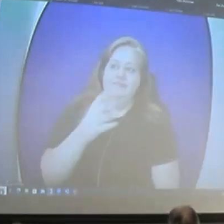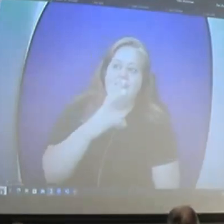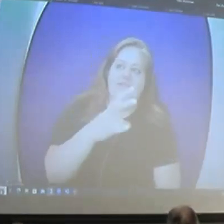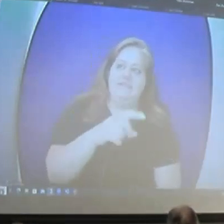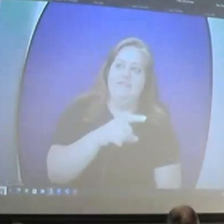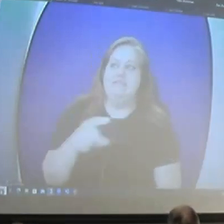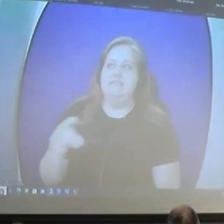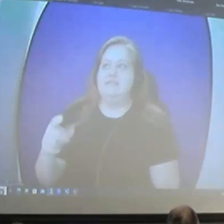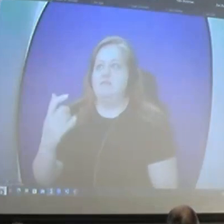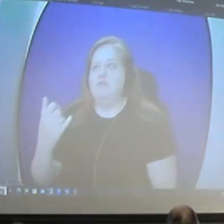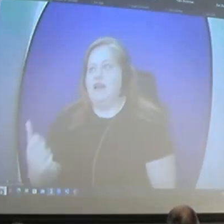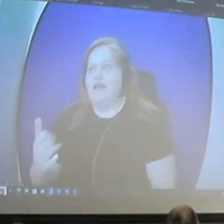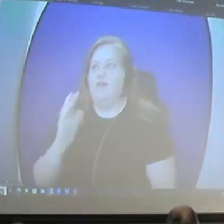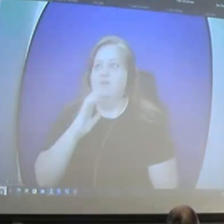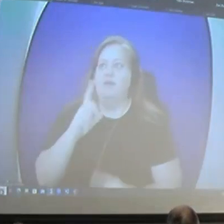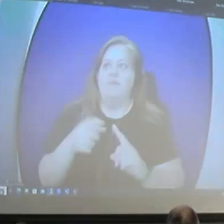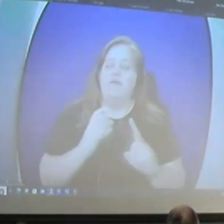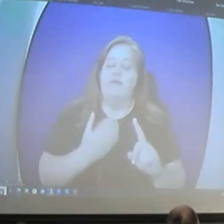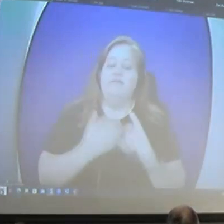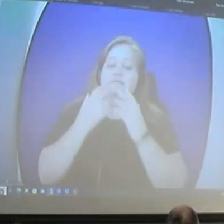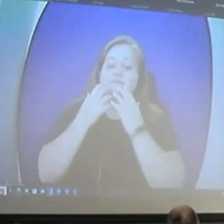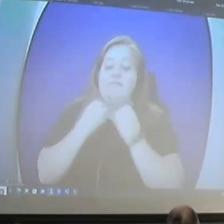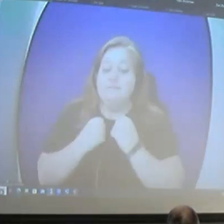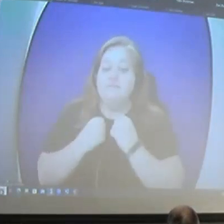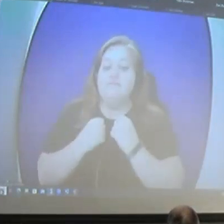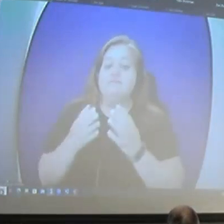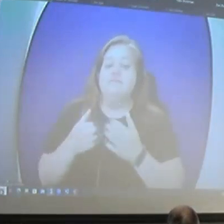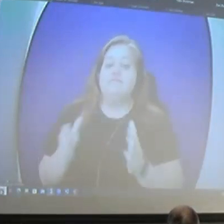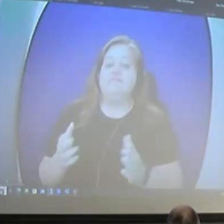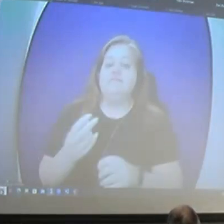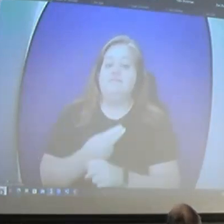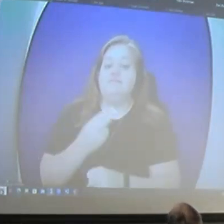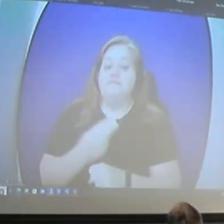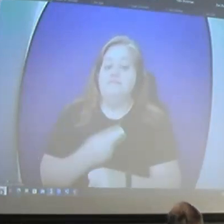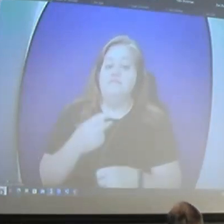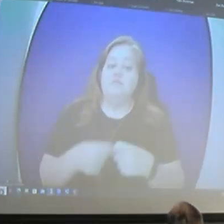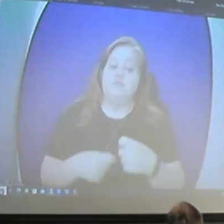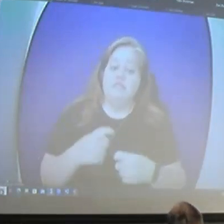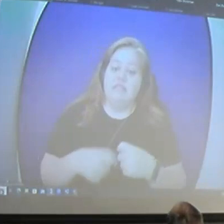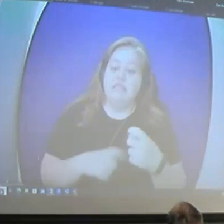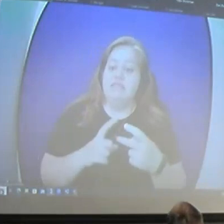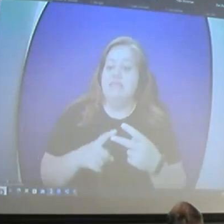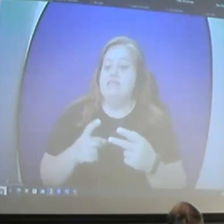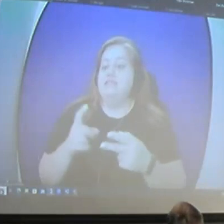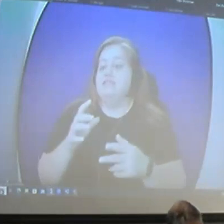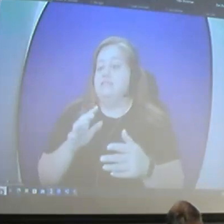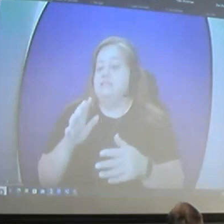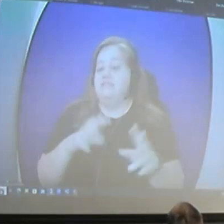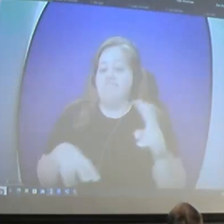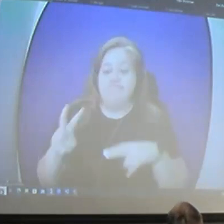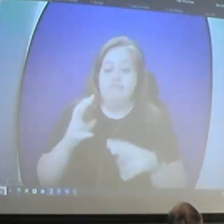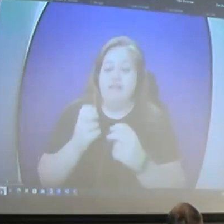about our core values, talking about Public Utility Commission oversight, everything we're doing here and really telling the story